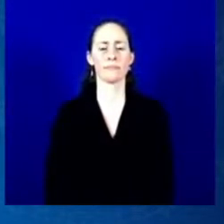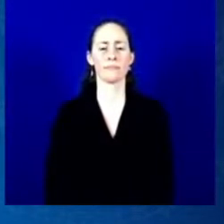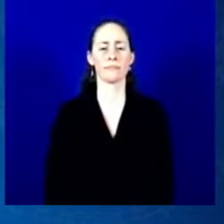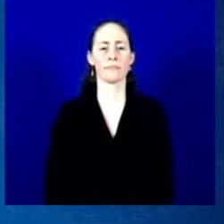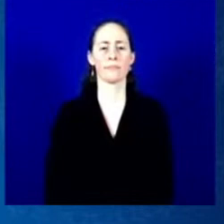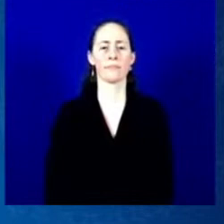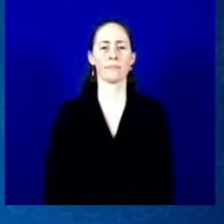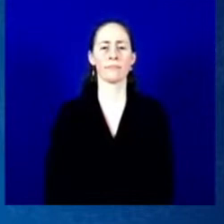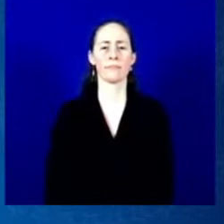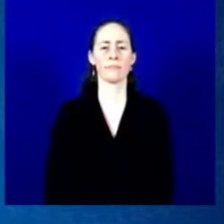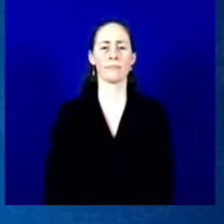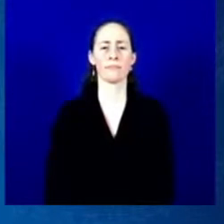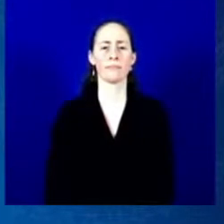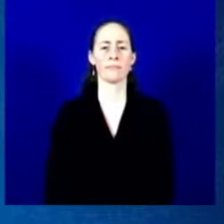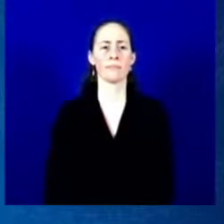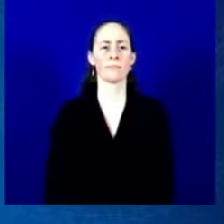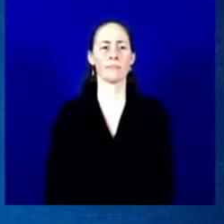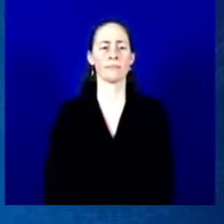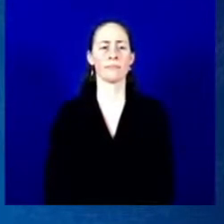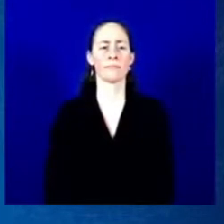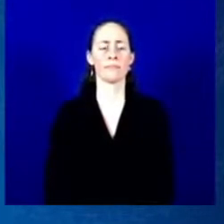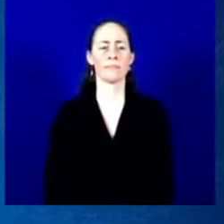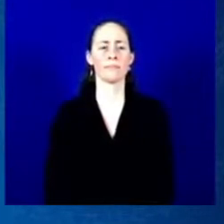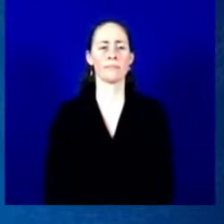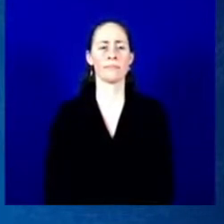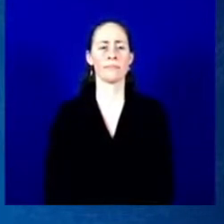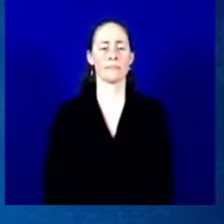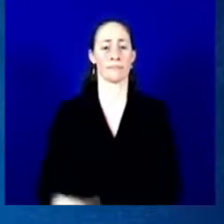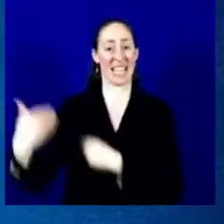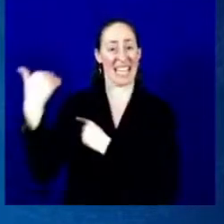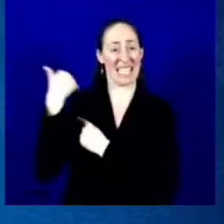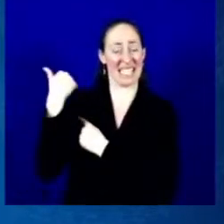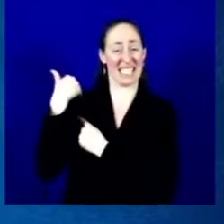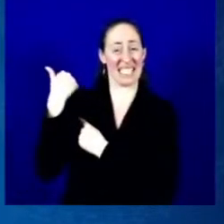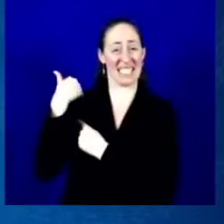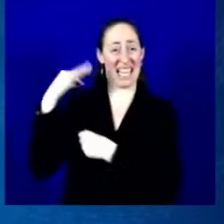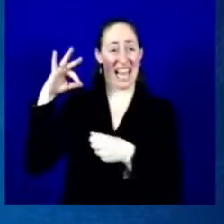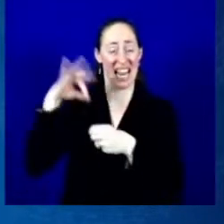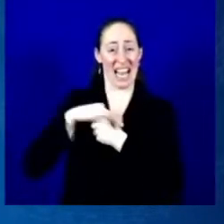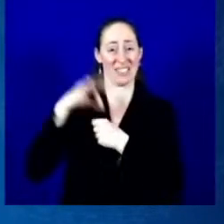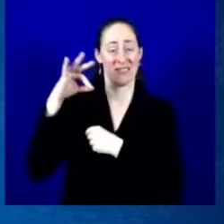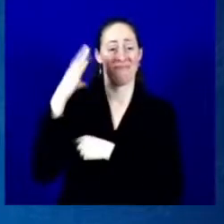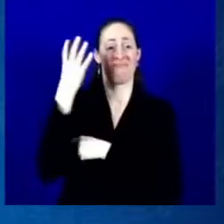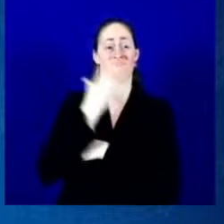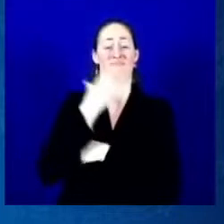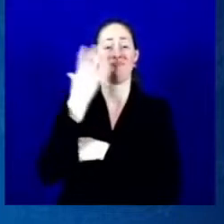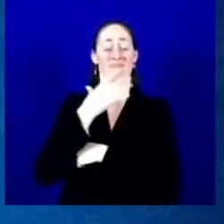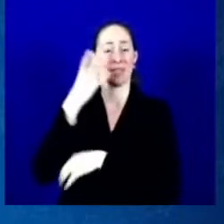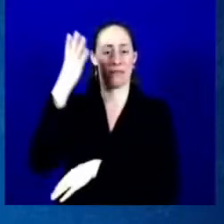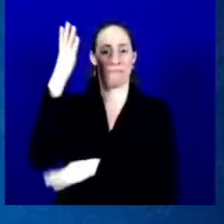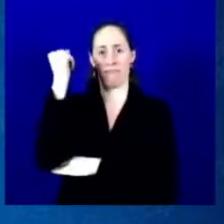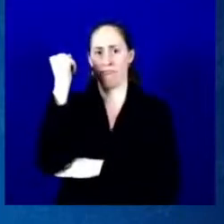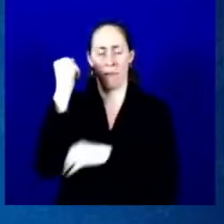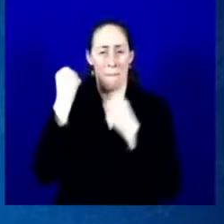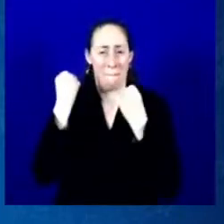more people voted in the last presidential election than any time in American history, in the middle of the worst pandemic ever.